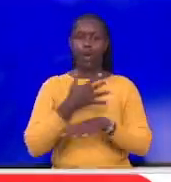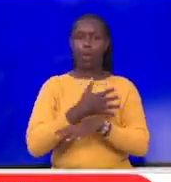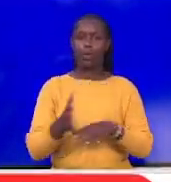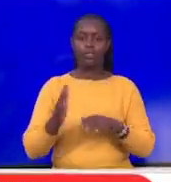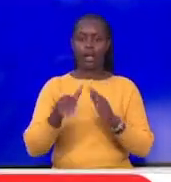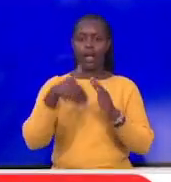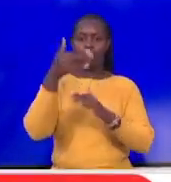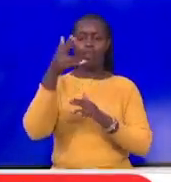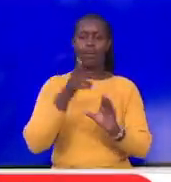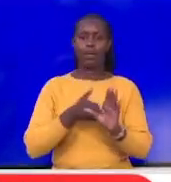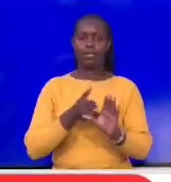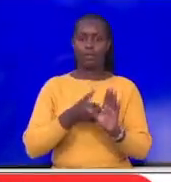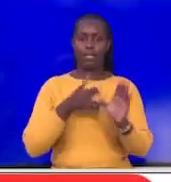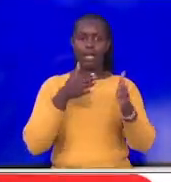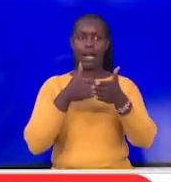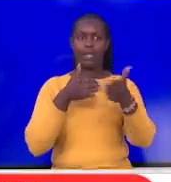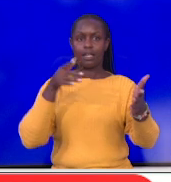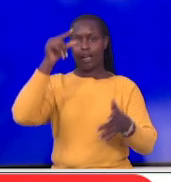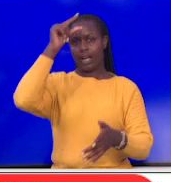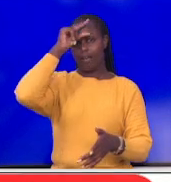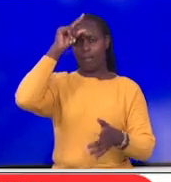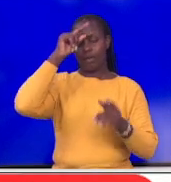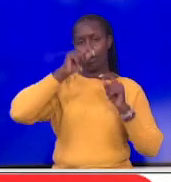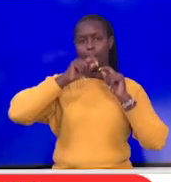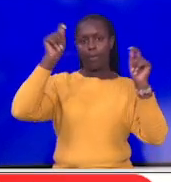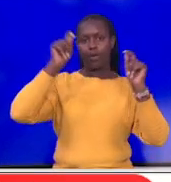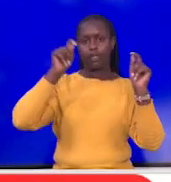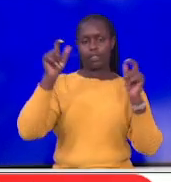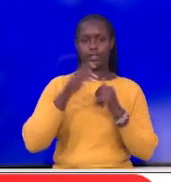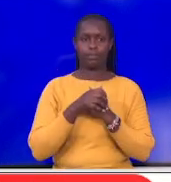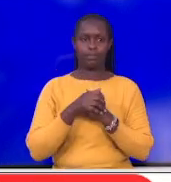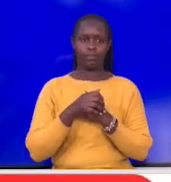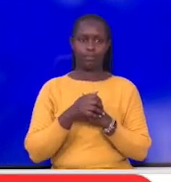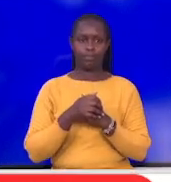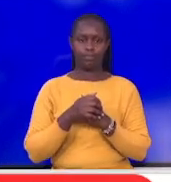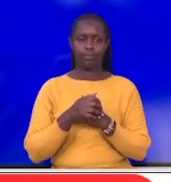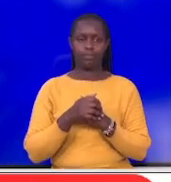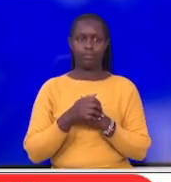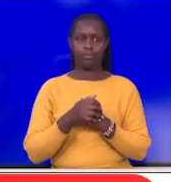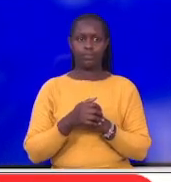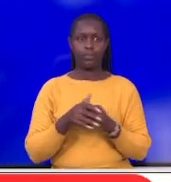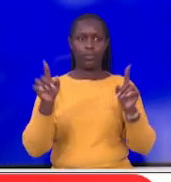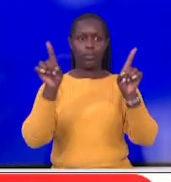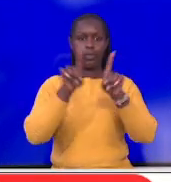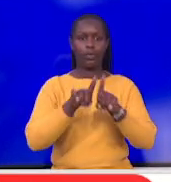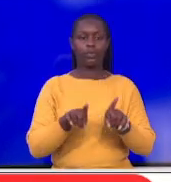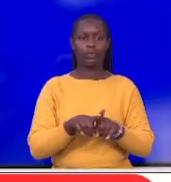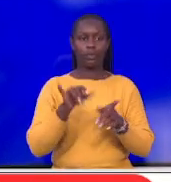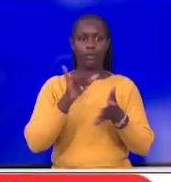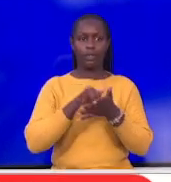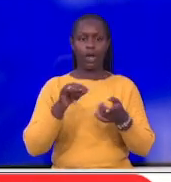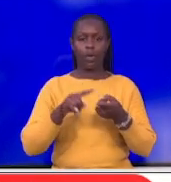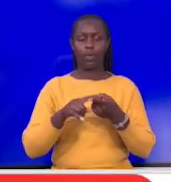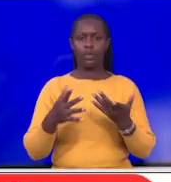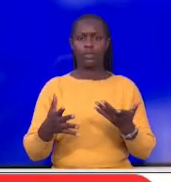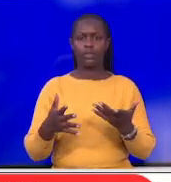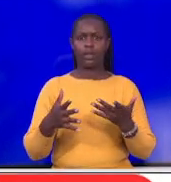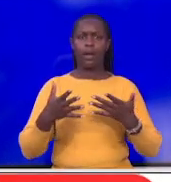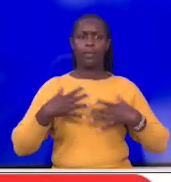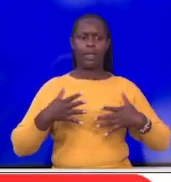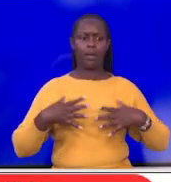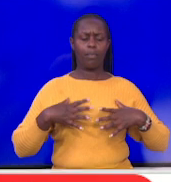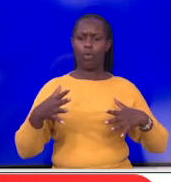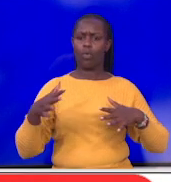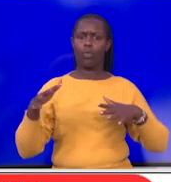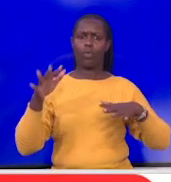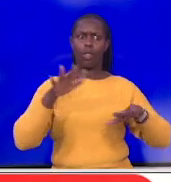the anti-government protests. The shots were being shot all over and people were scampering all over as we